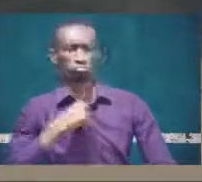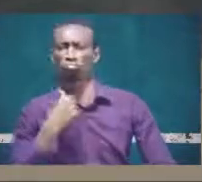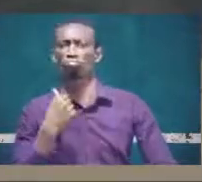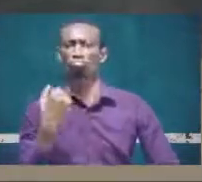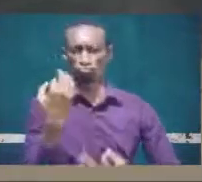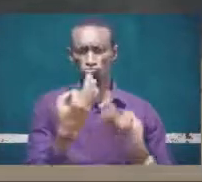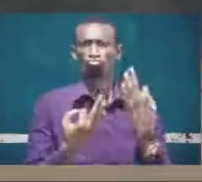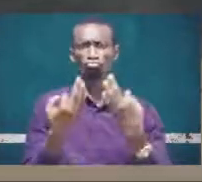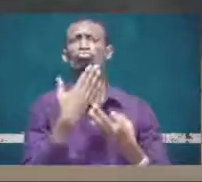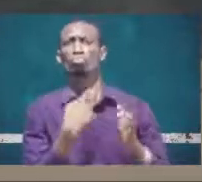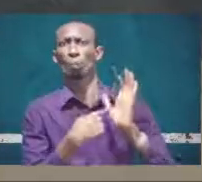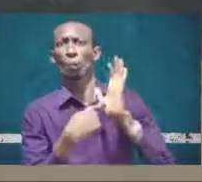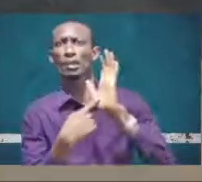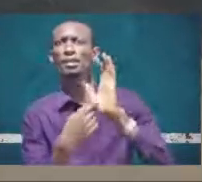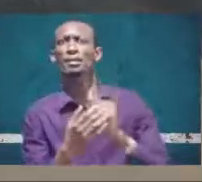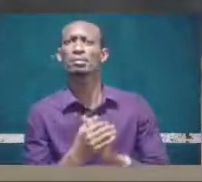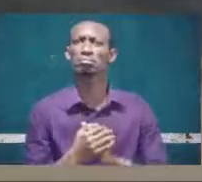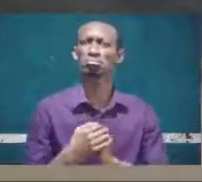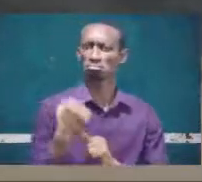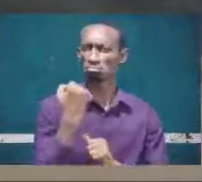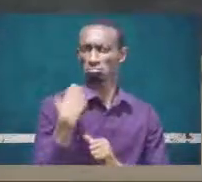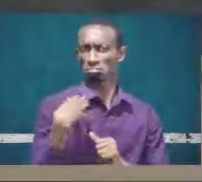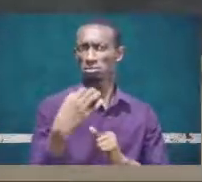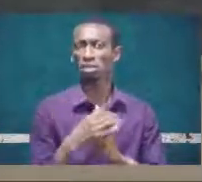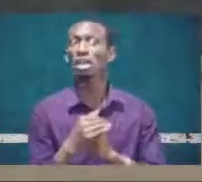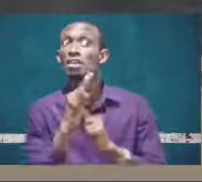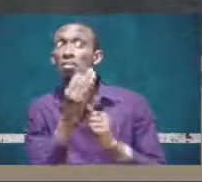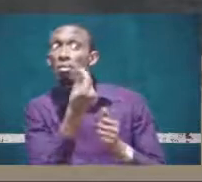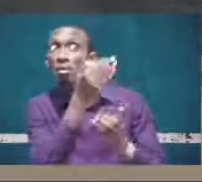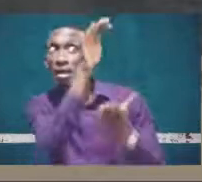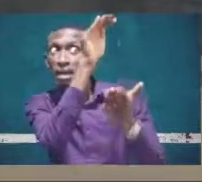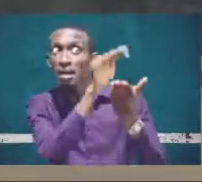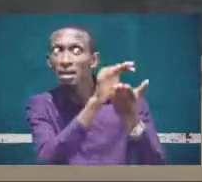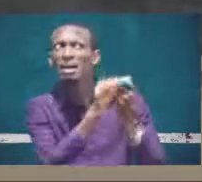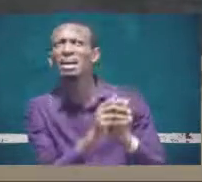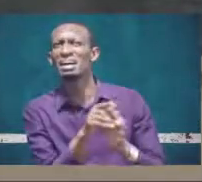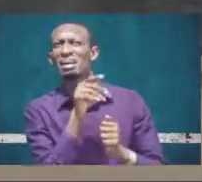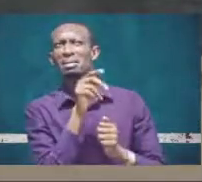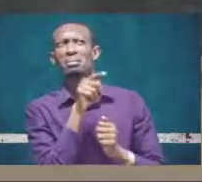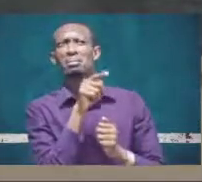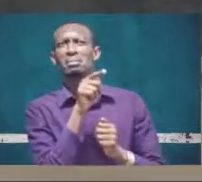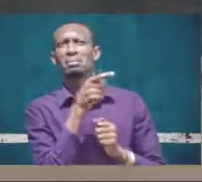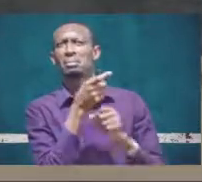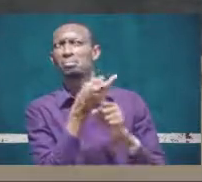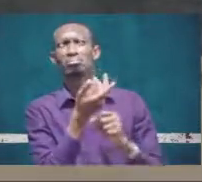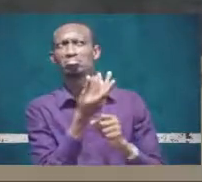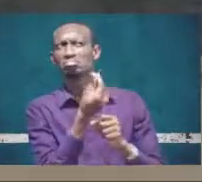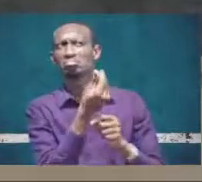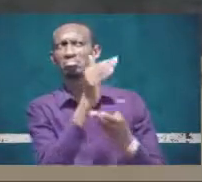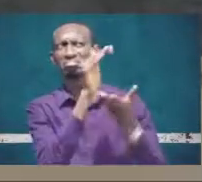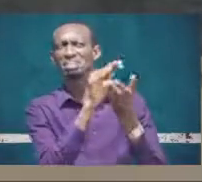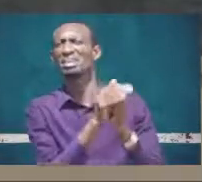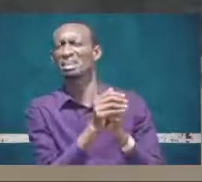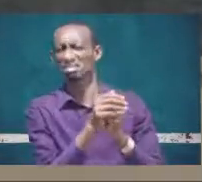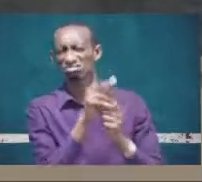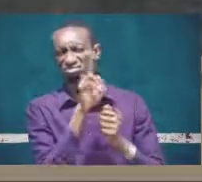prestigious reasons, when their prices increase, if the price of these goods increase, these